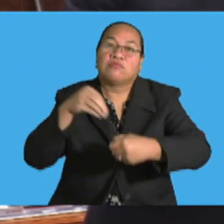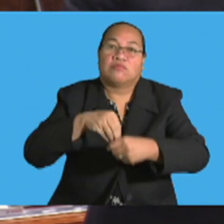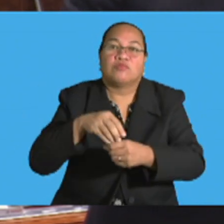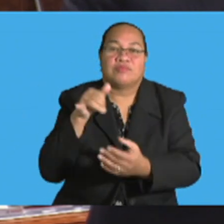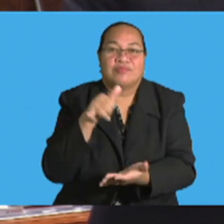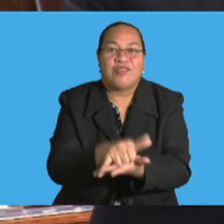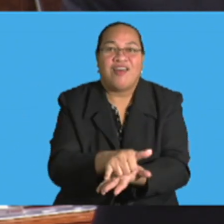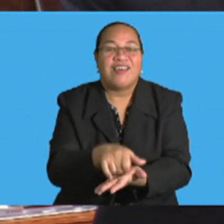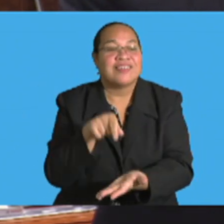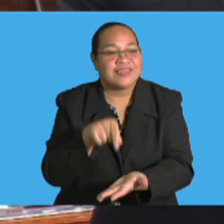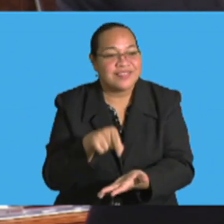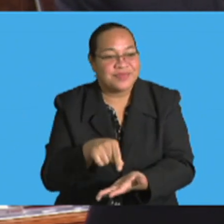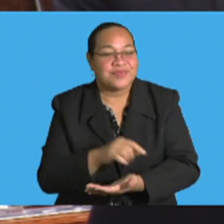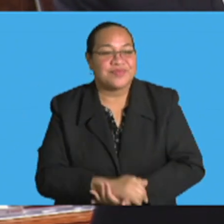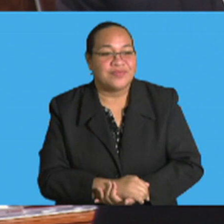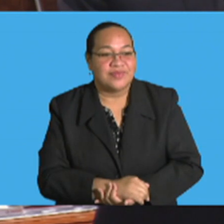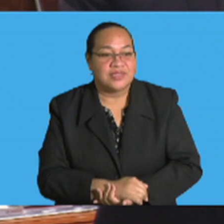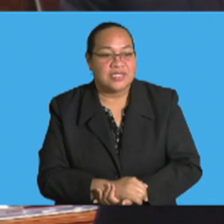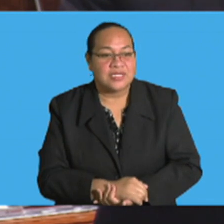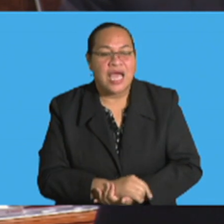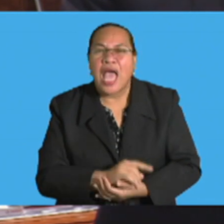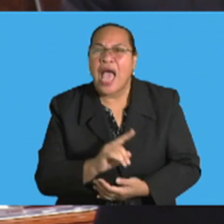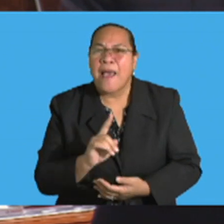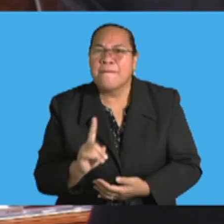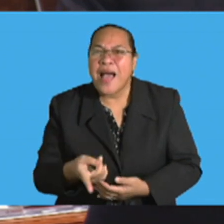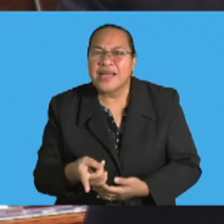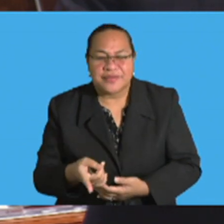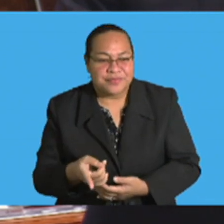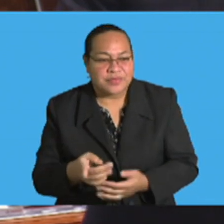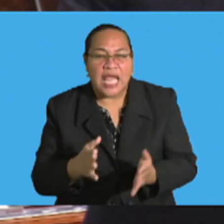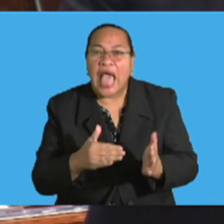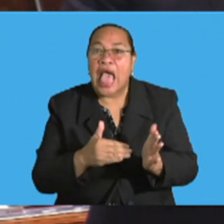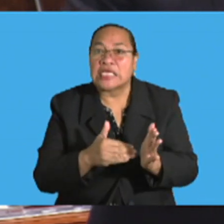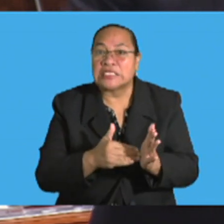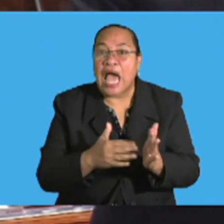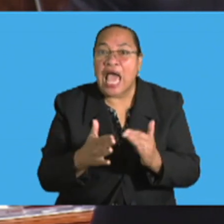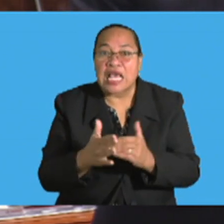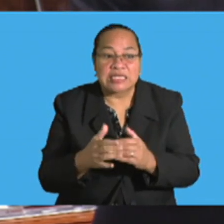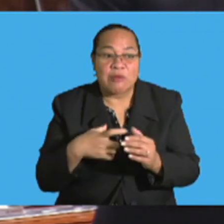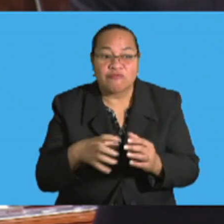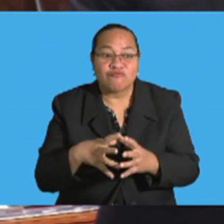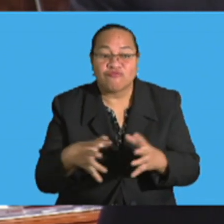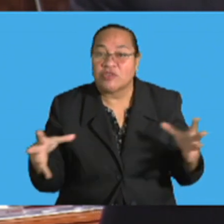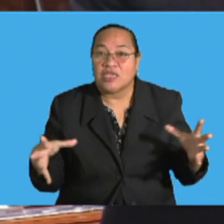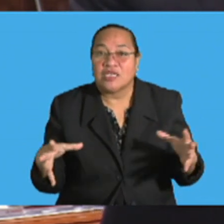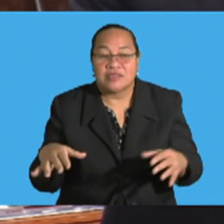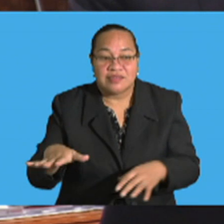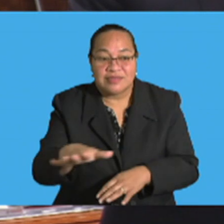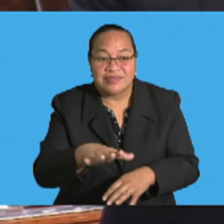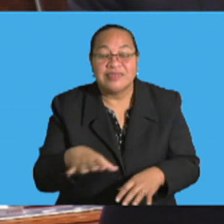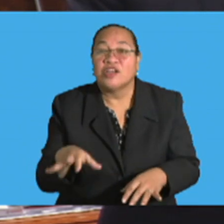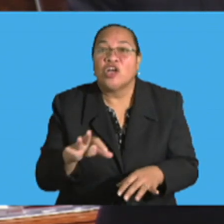on the board. However, the size does not in any way affect the transparency, as we all know, because it is a limited